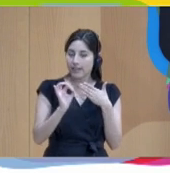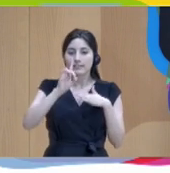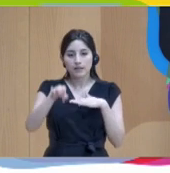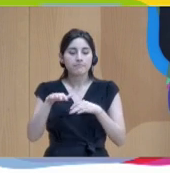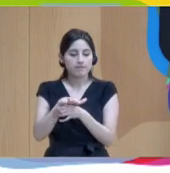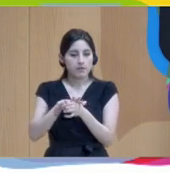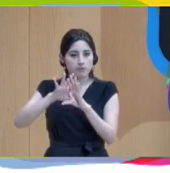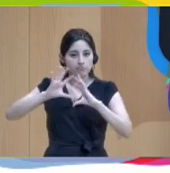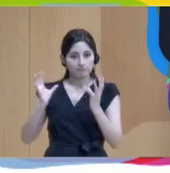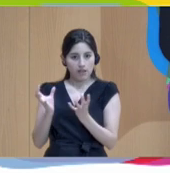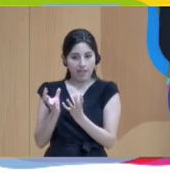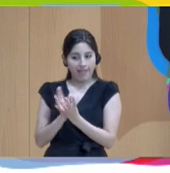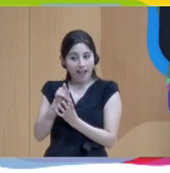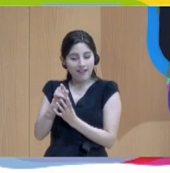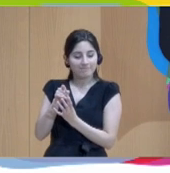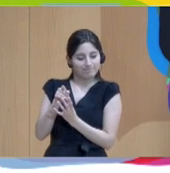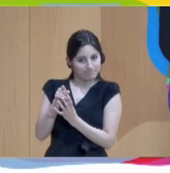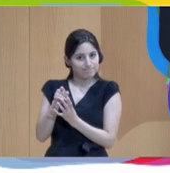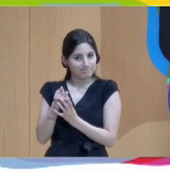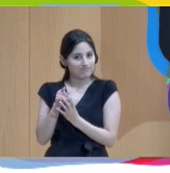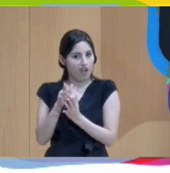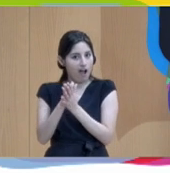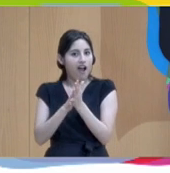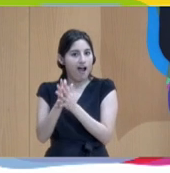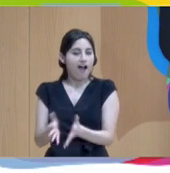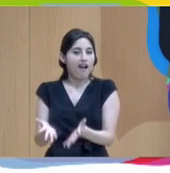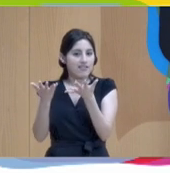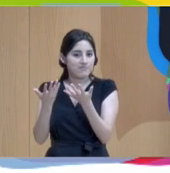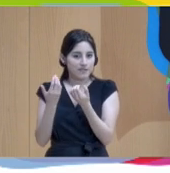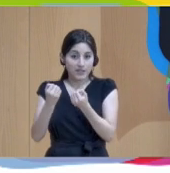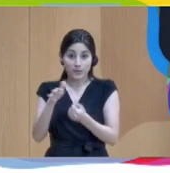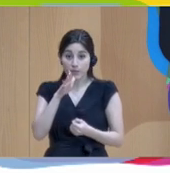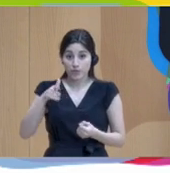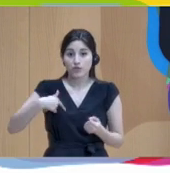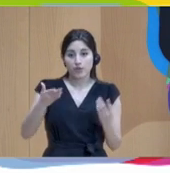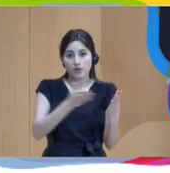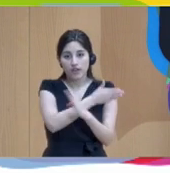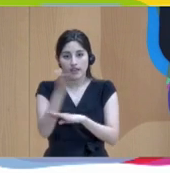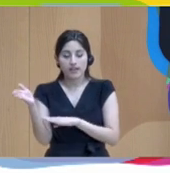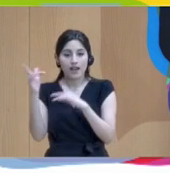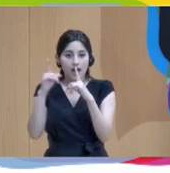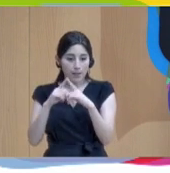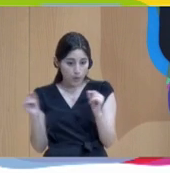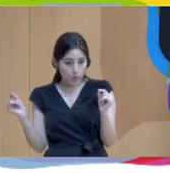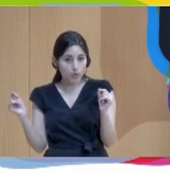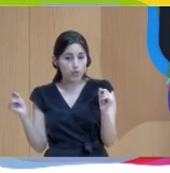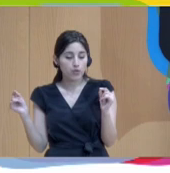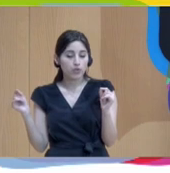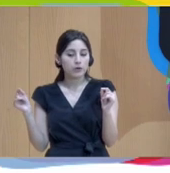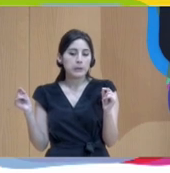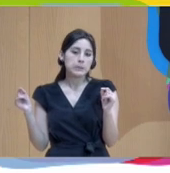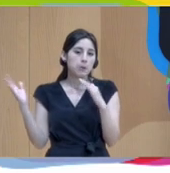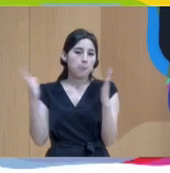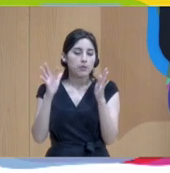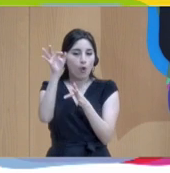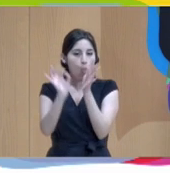I'm thinking now, because I will be going back to Japan in the autumn, I would like to suggest to them why